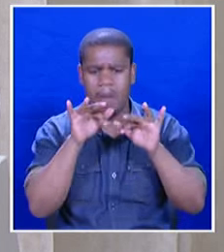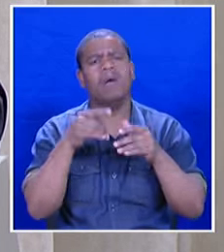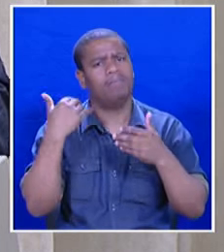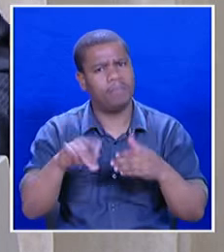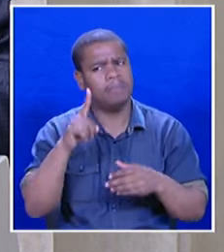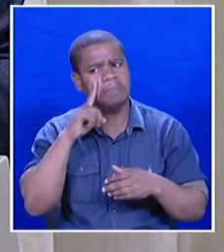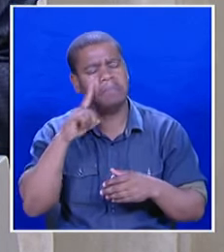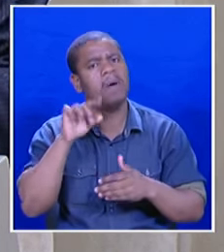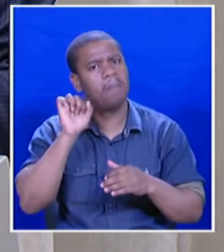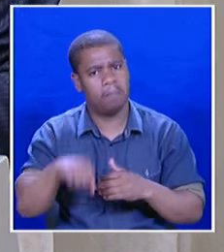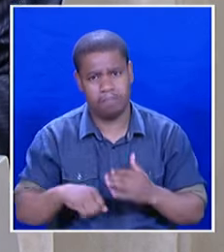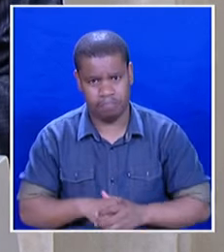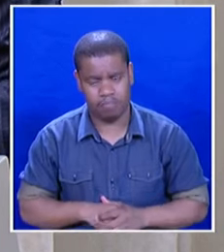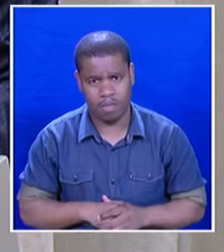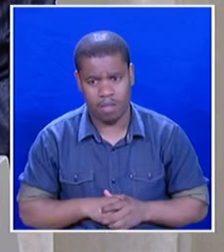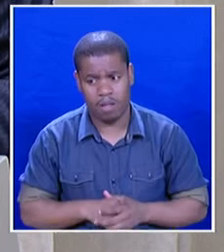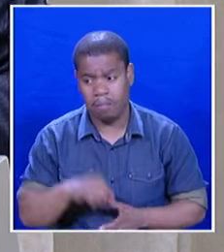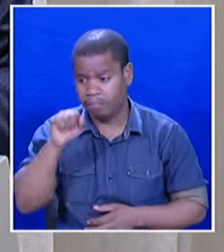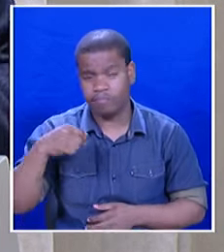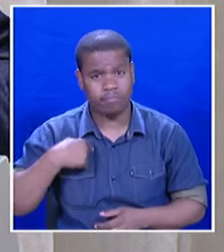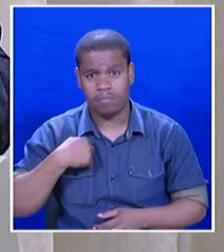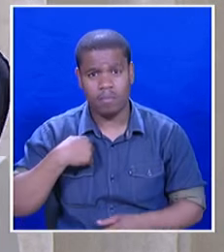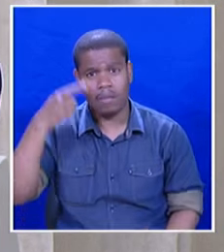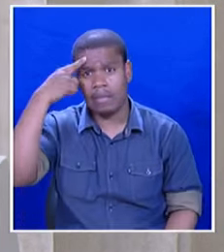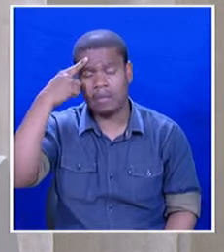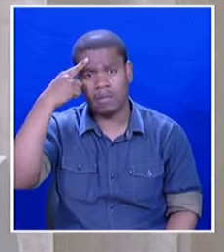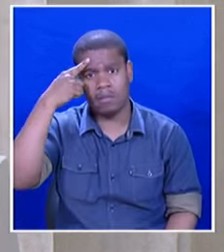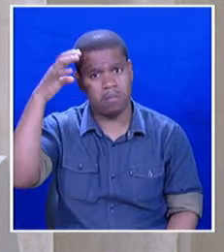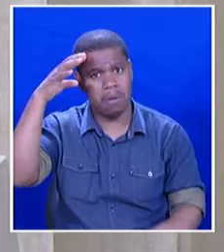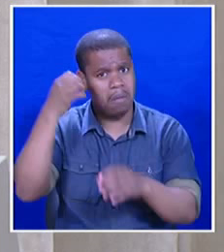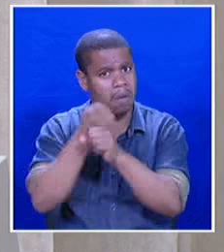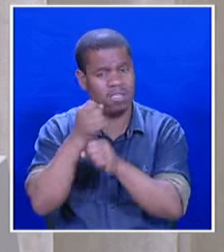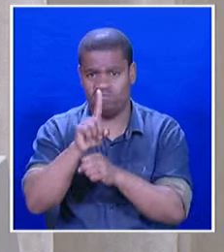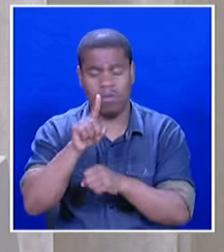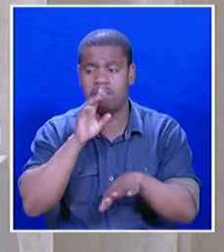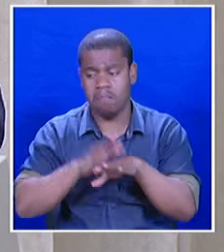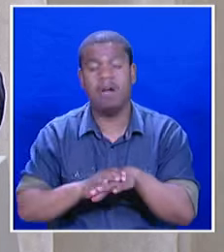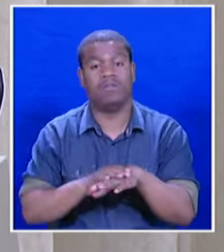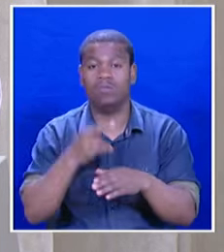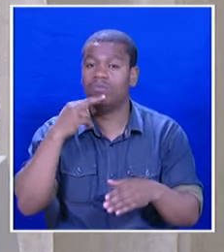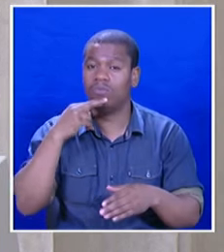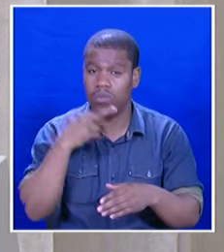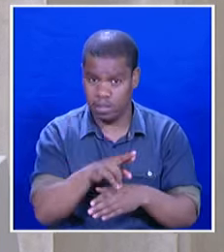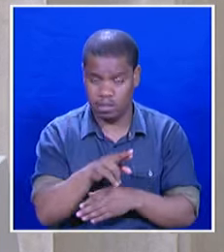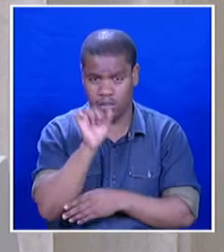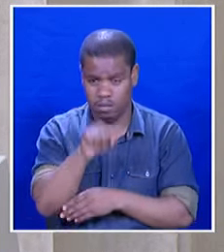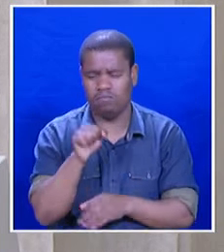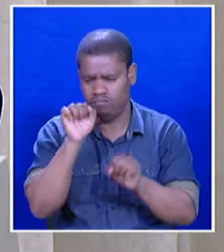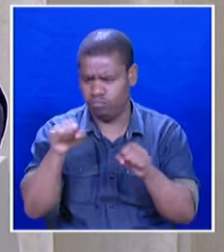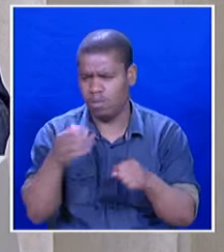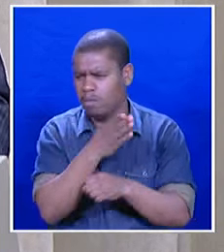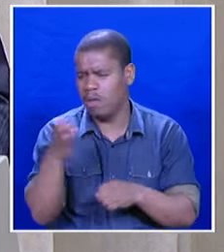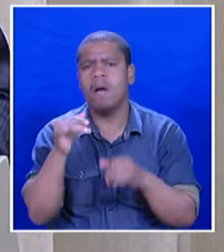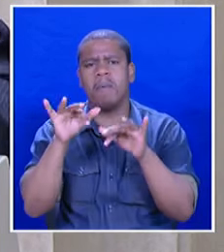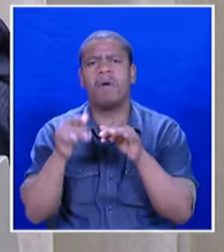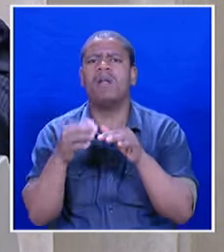are not imagined, they are real instances of people who are benefiting from